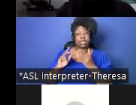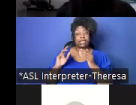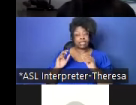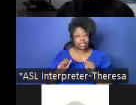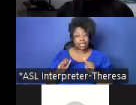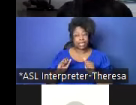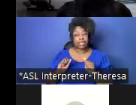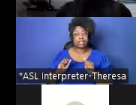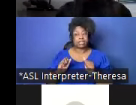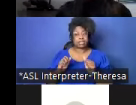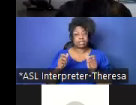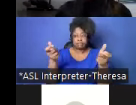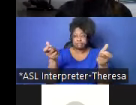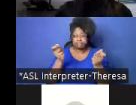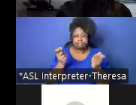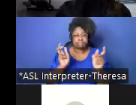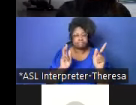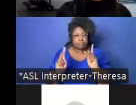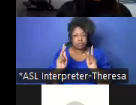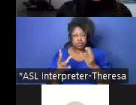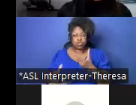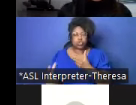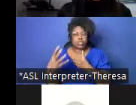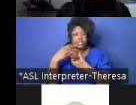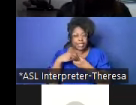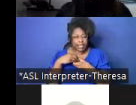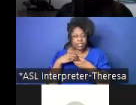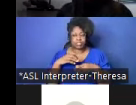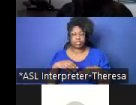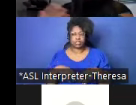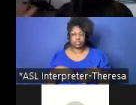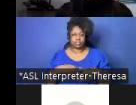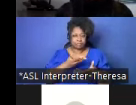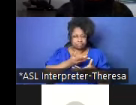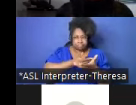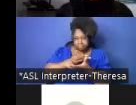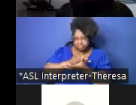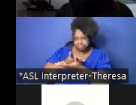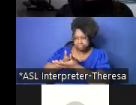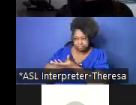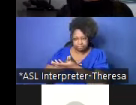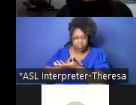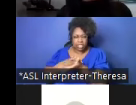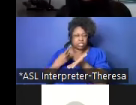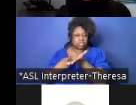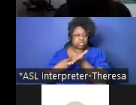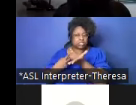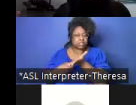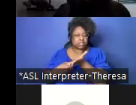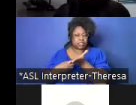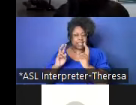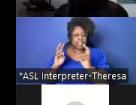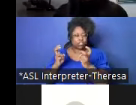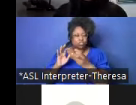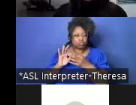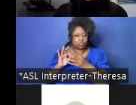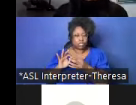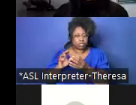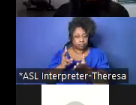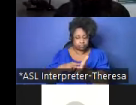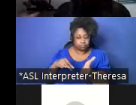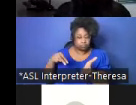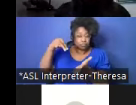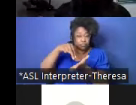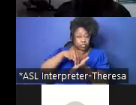engagement to provide engagement around resilience-related issues that are relevant to the